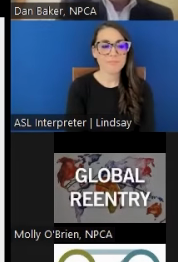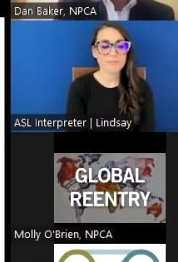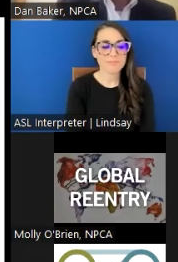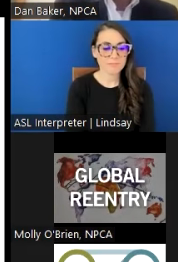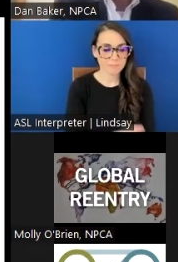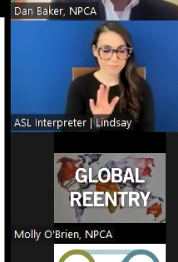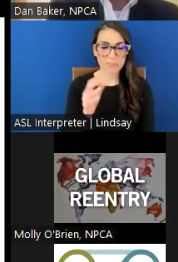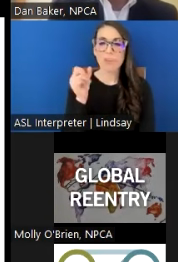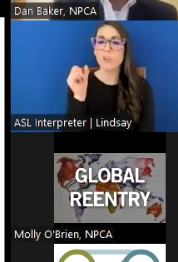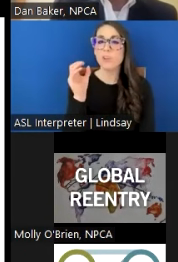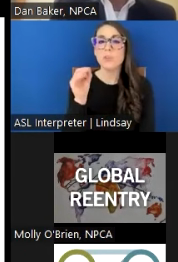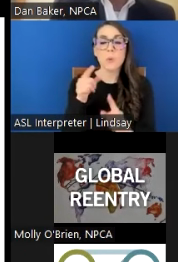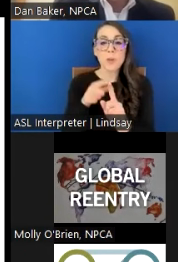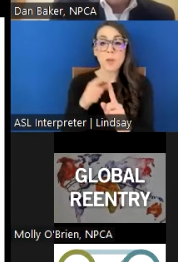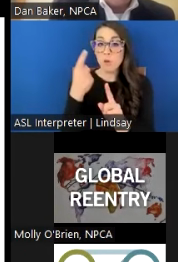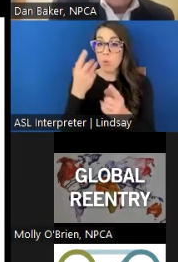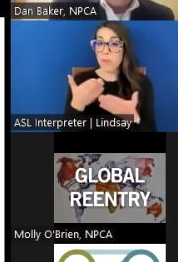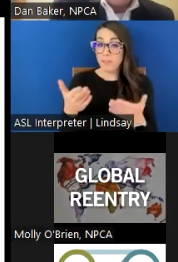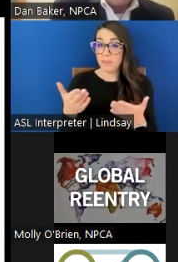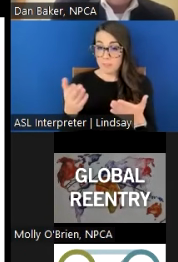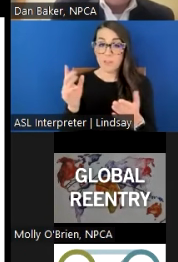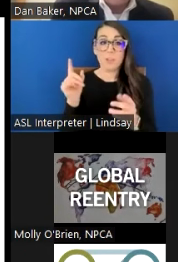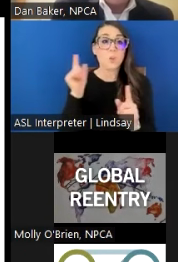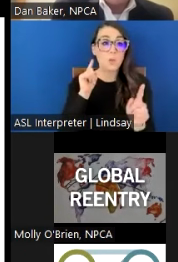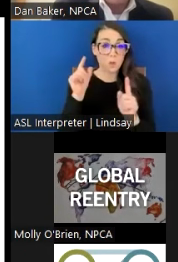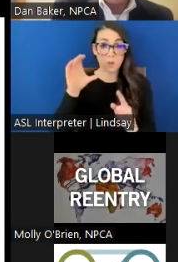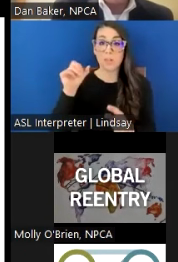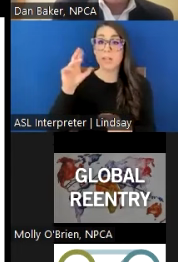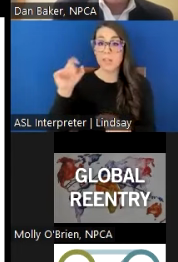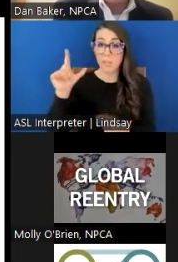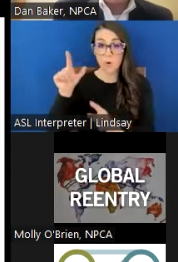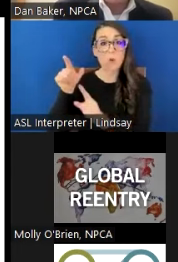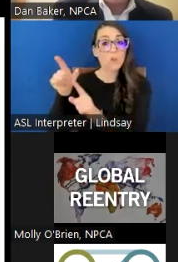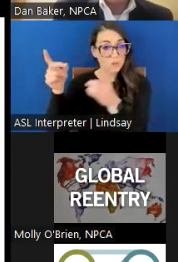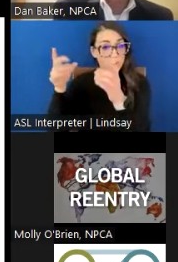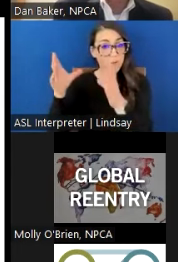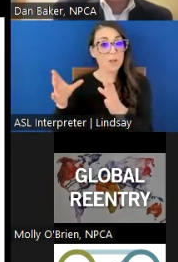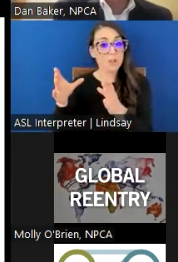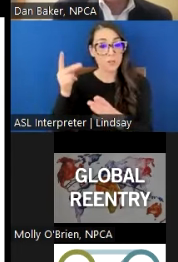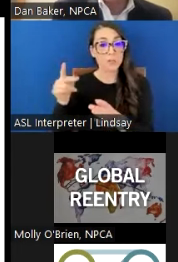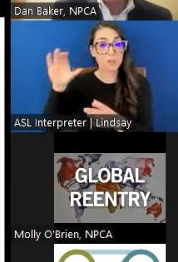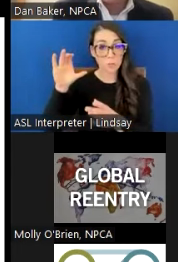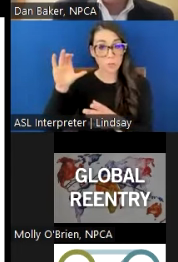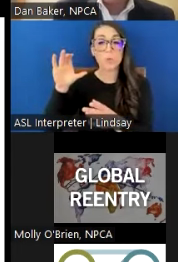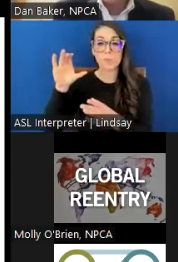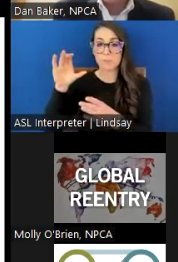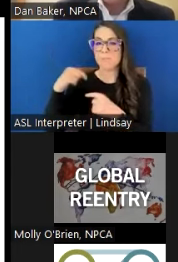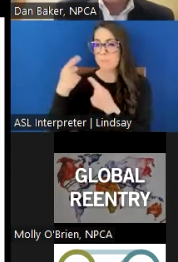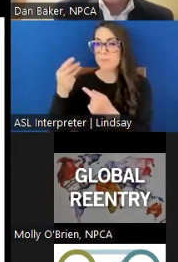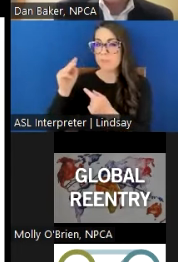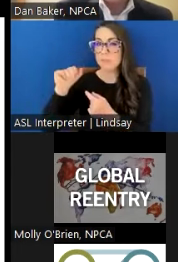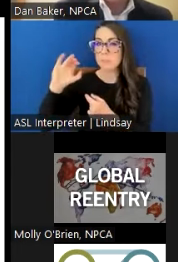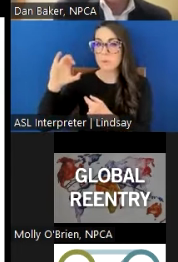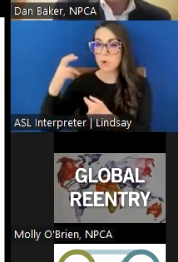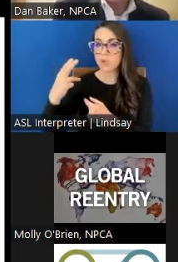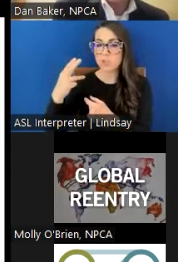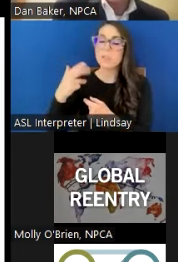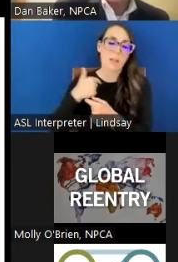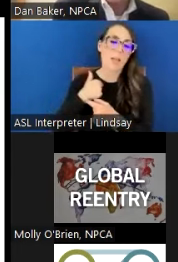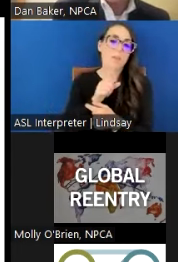So one thing that we have heard Carol Spahn speak to, the director of Peace Corps, and since March, and I've made a large point of